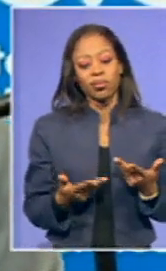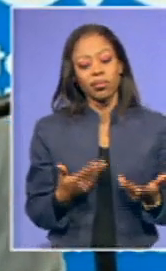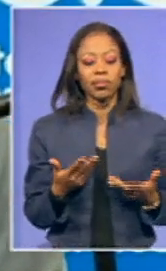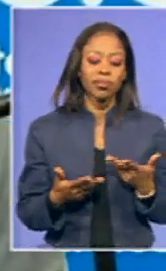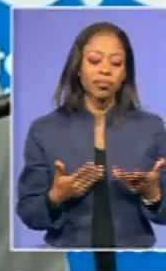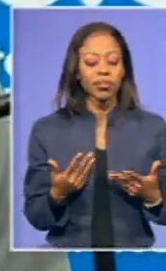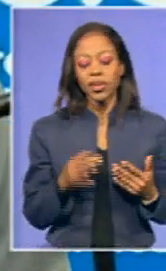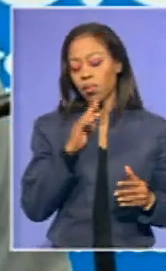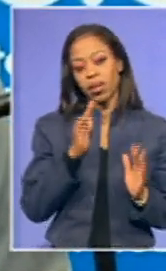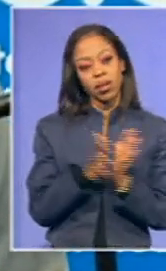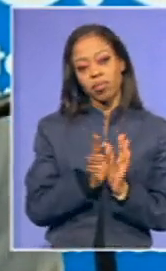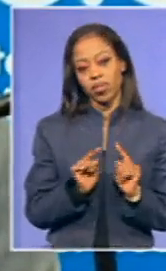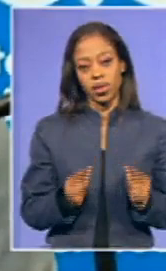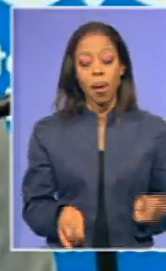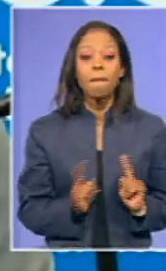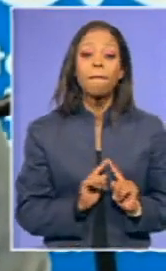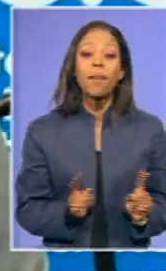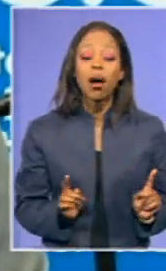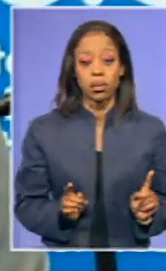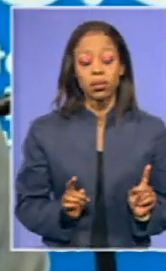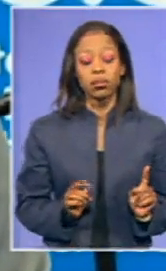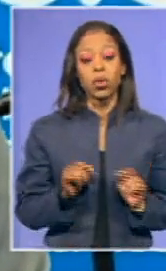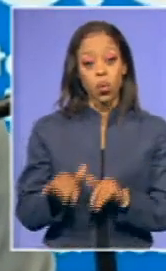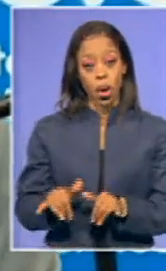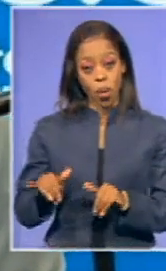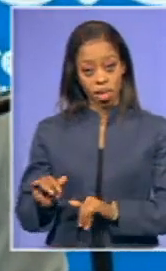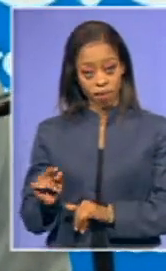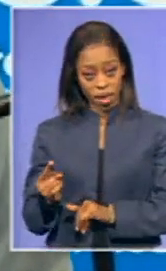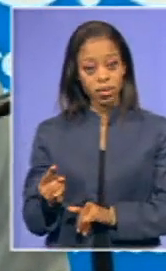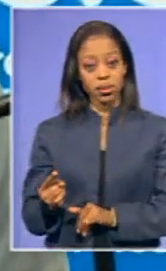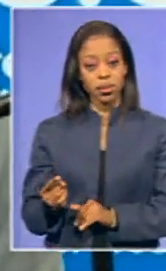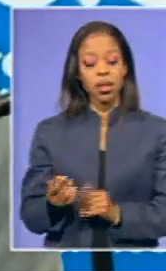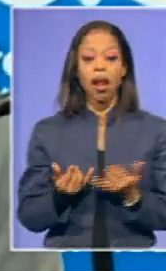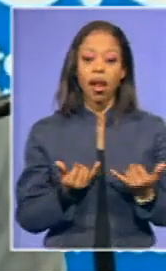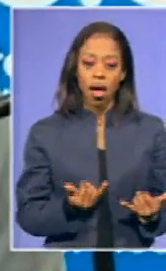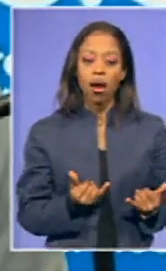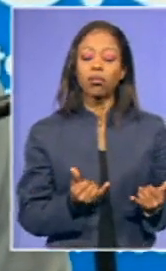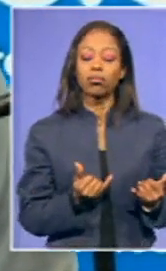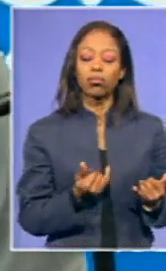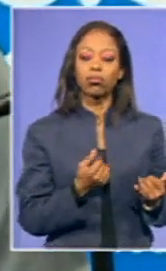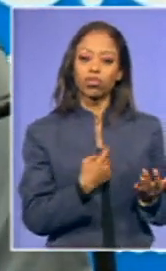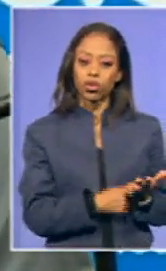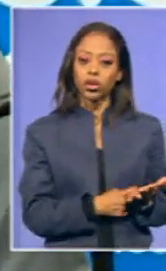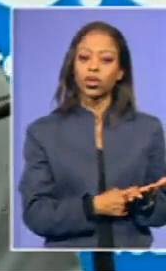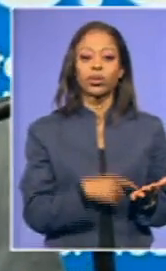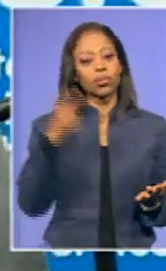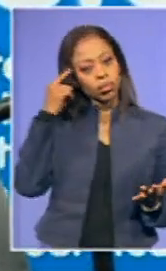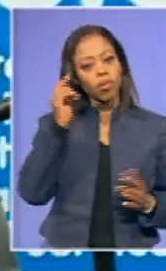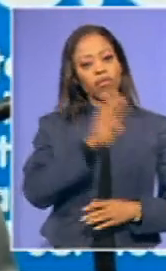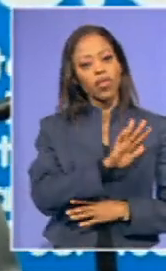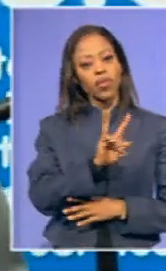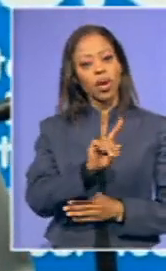will then not approve it. But let's wait for it to come to us. But for now, on record, we are looking at 51